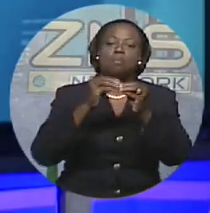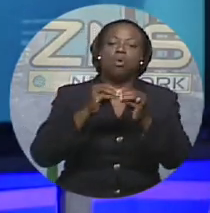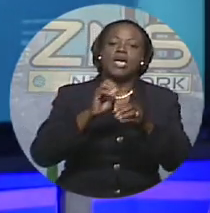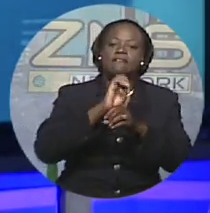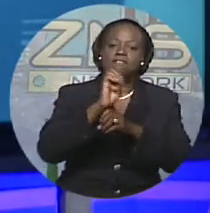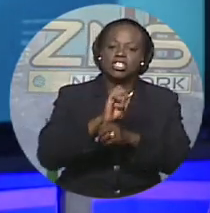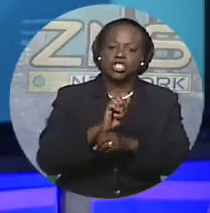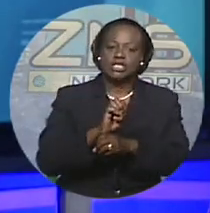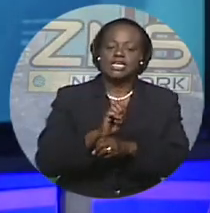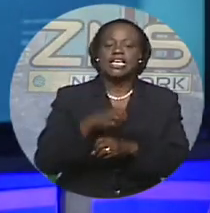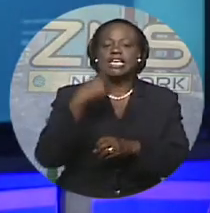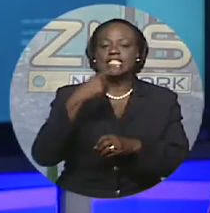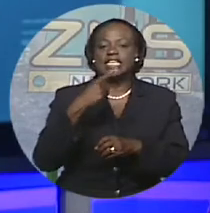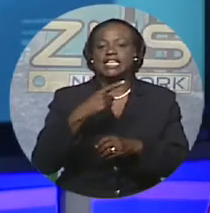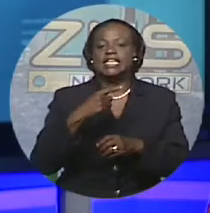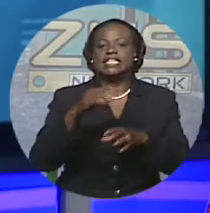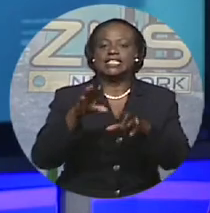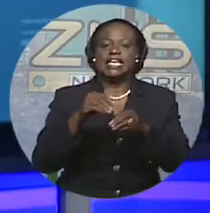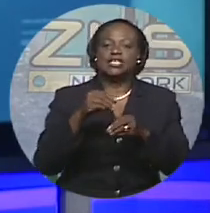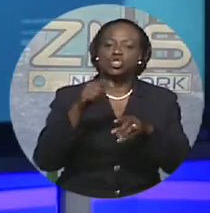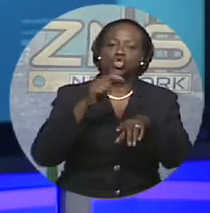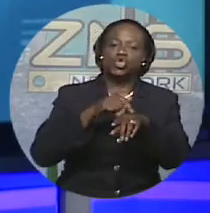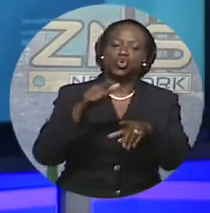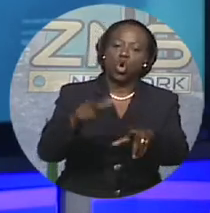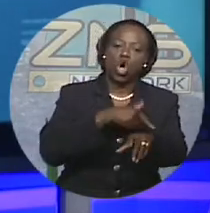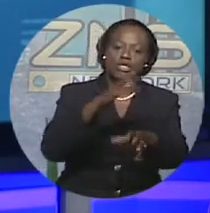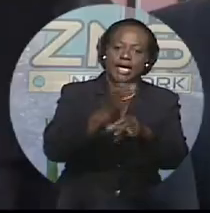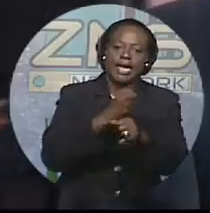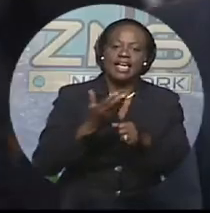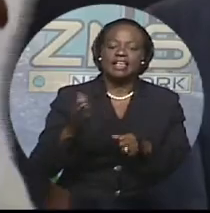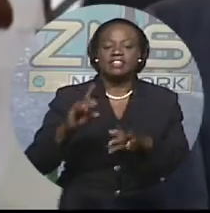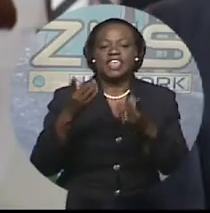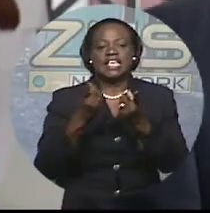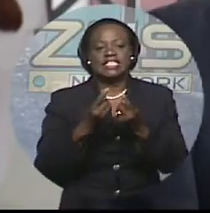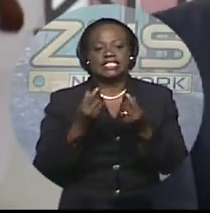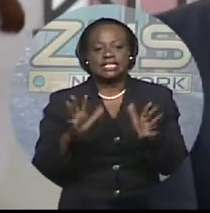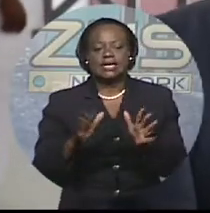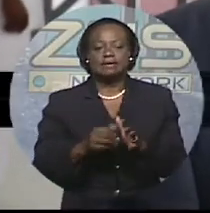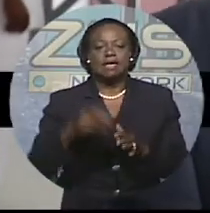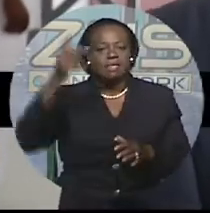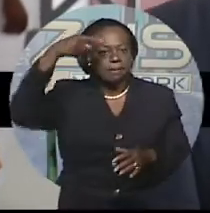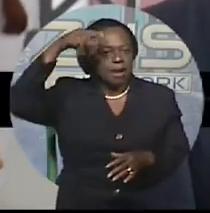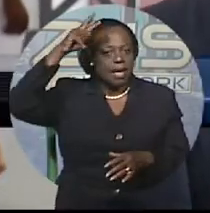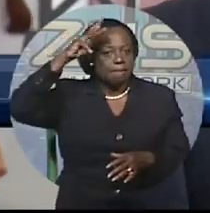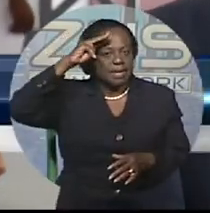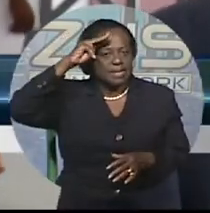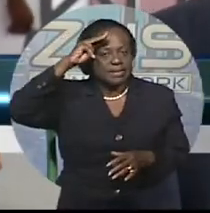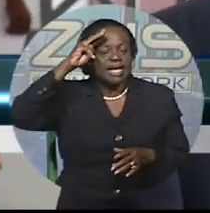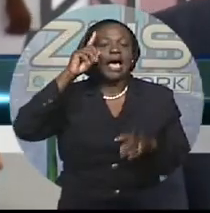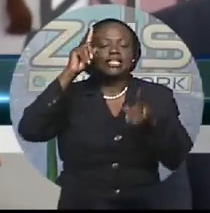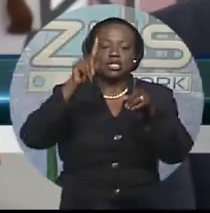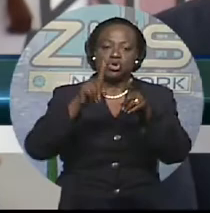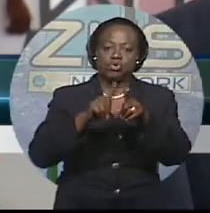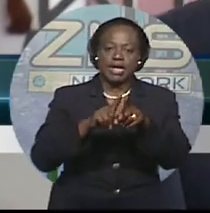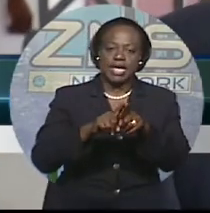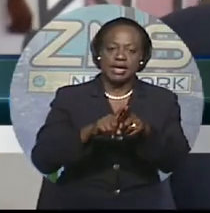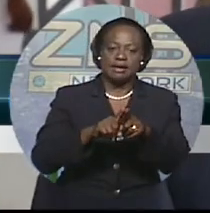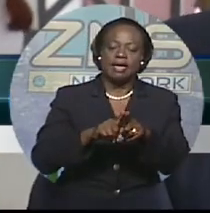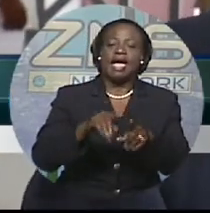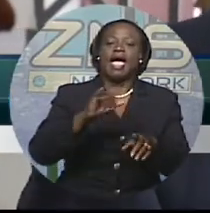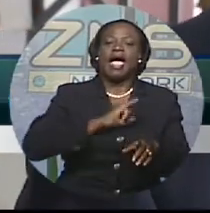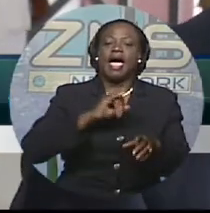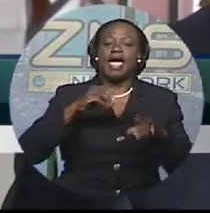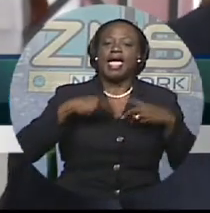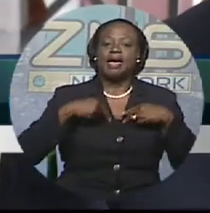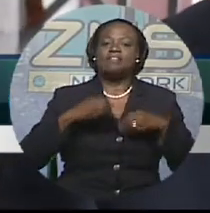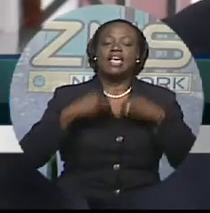too long to get things done in some cases. The Prime Minister has agreed, and I have given a